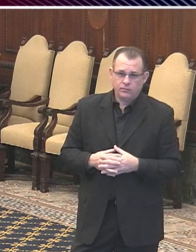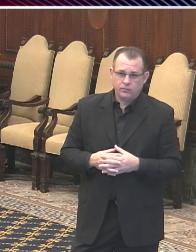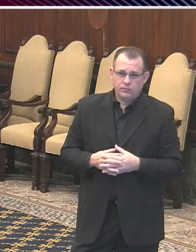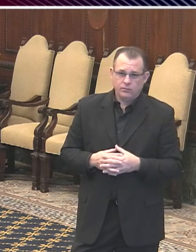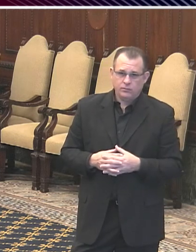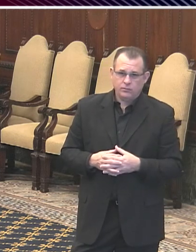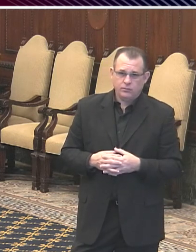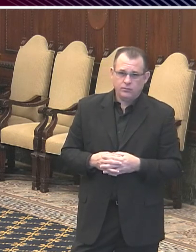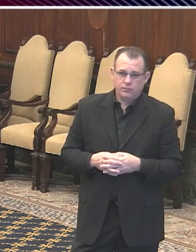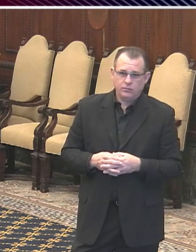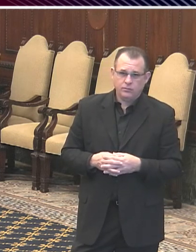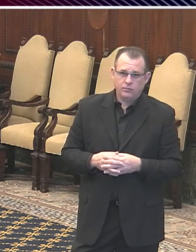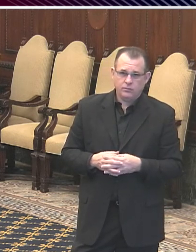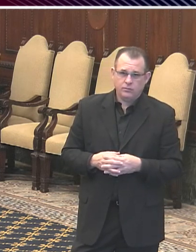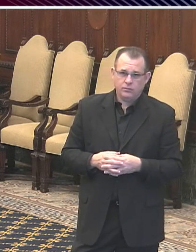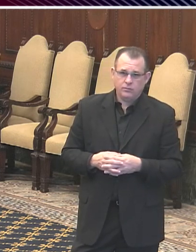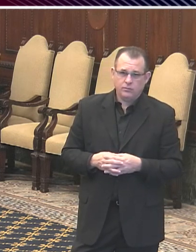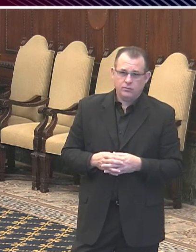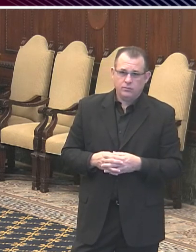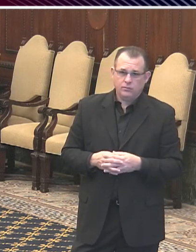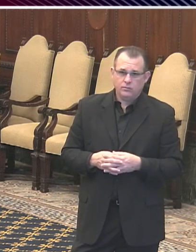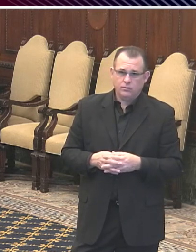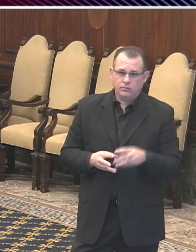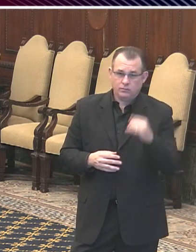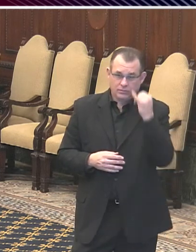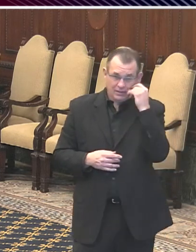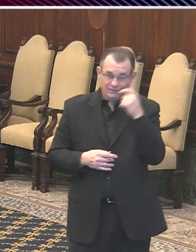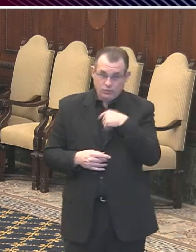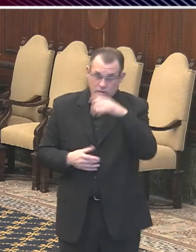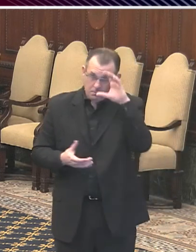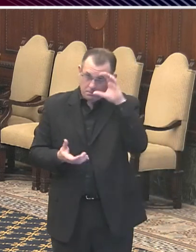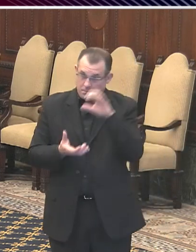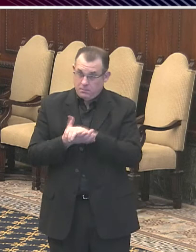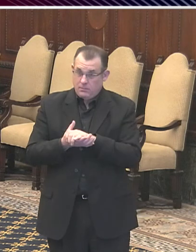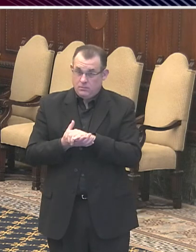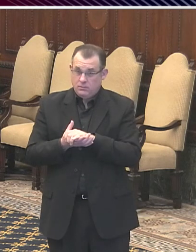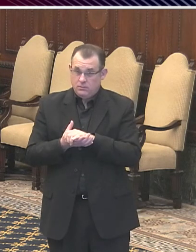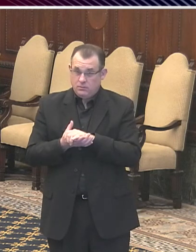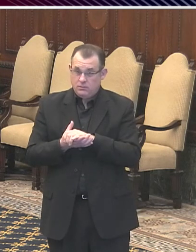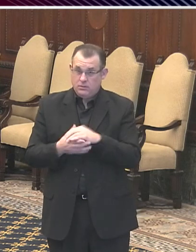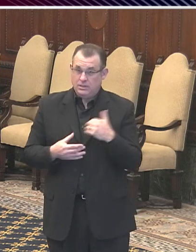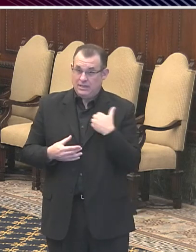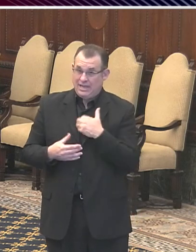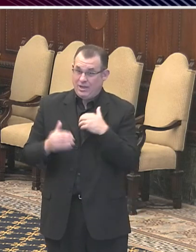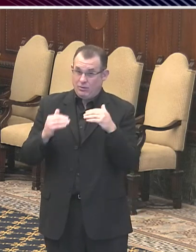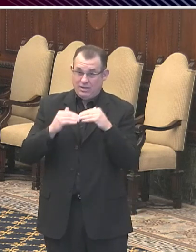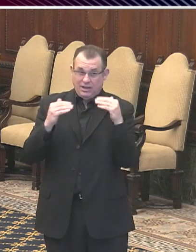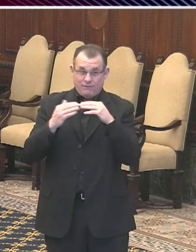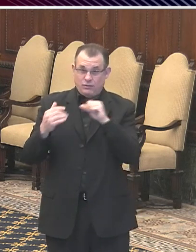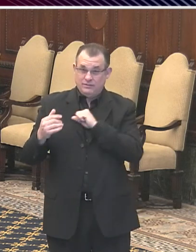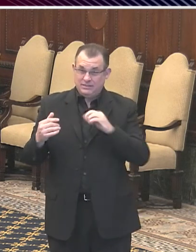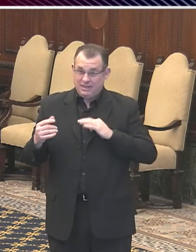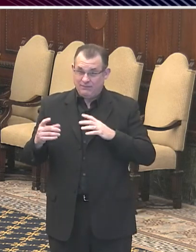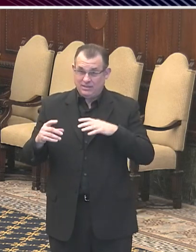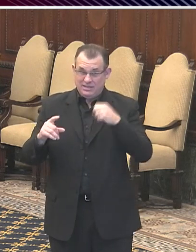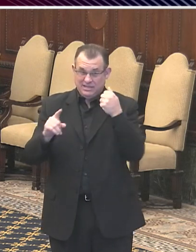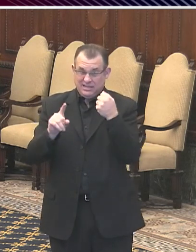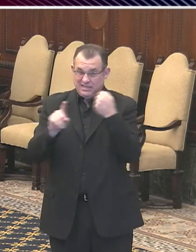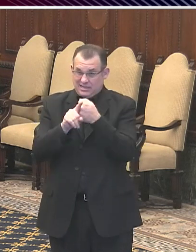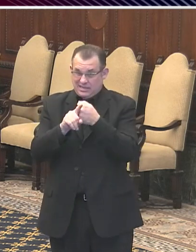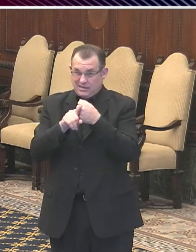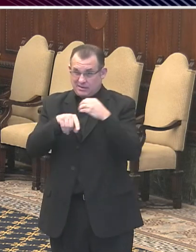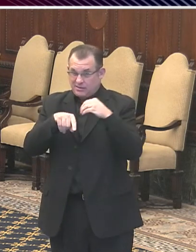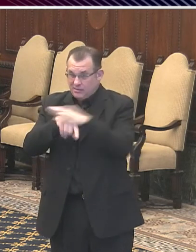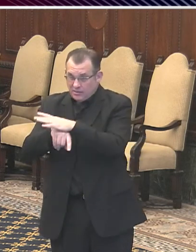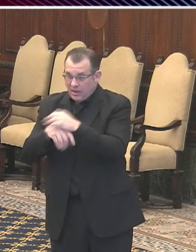one, if we believed our deployment levels were impacted by the number of individuals who